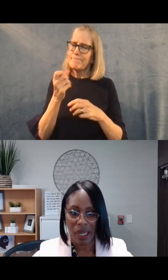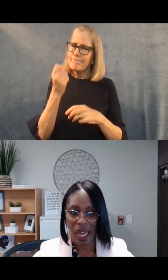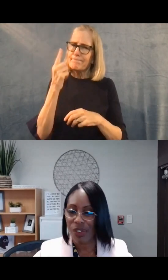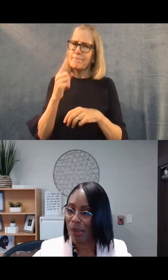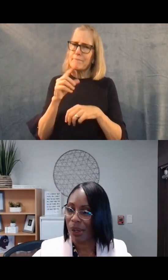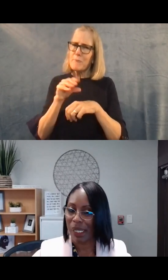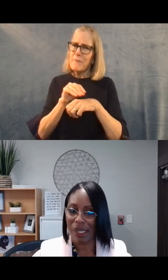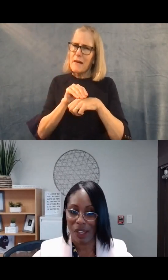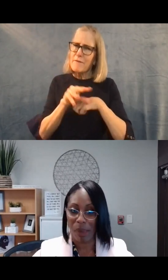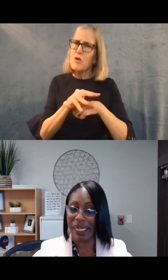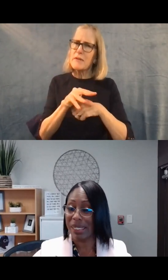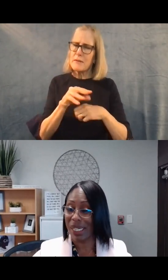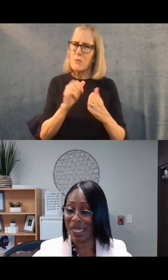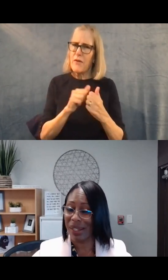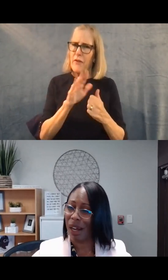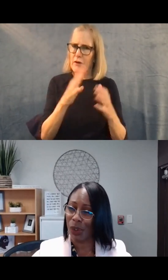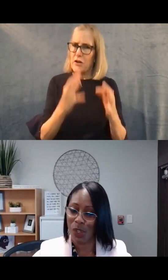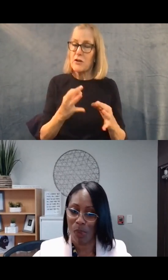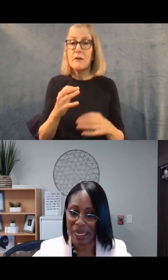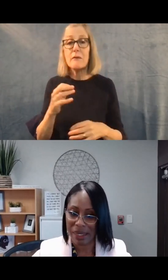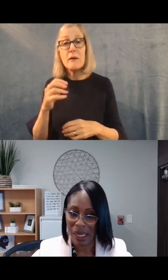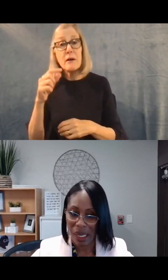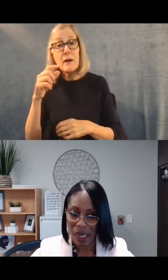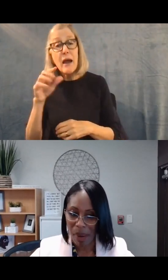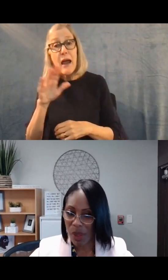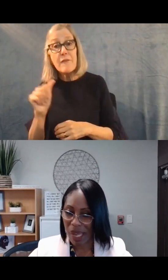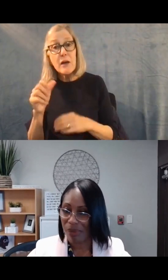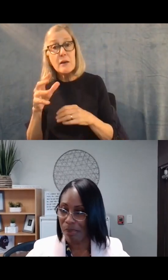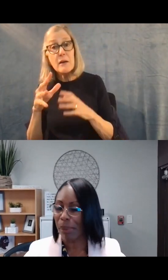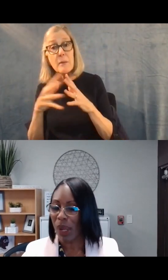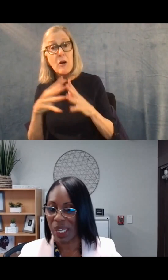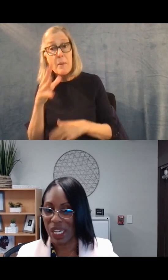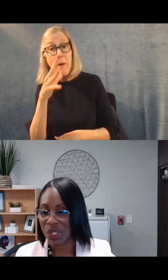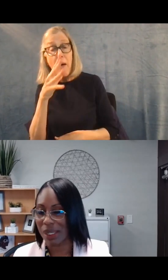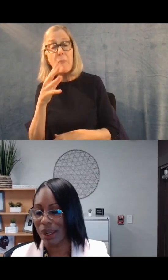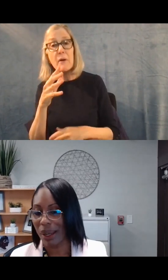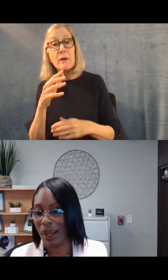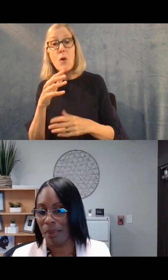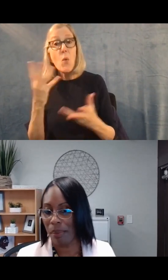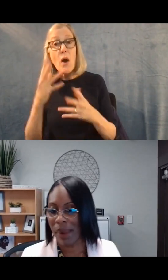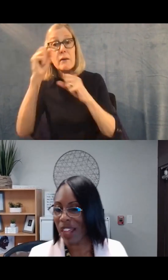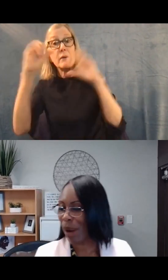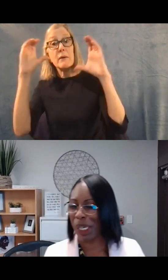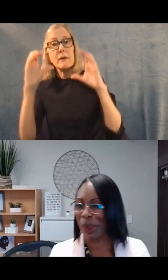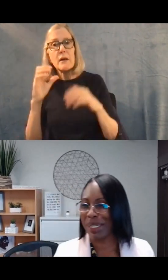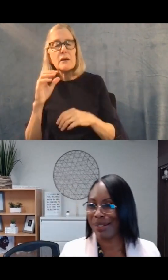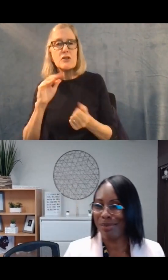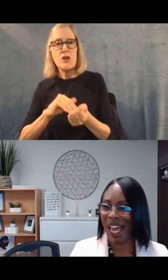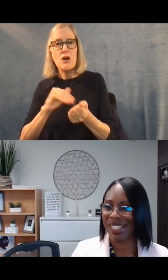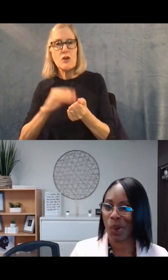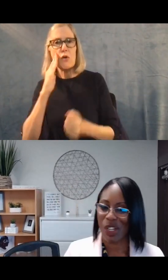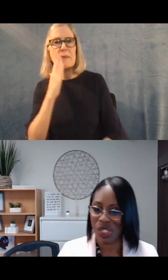generation, African-American, their mindset is that the doctors know best. My mother had minimal education. Neither of my